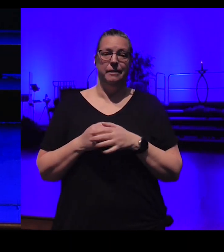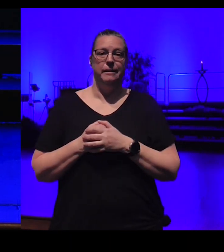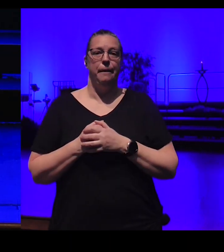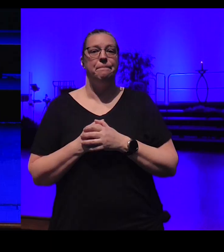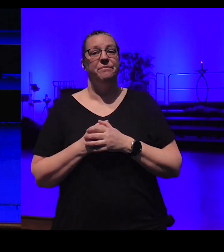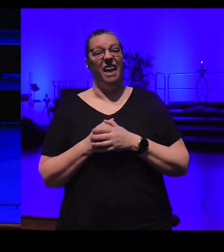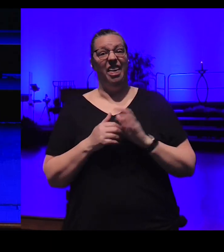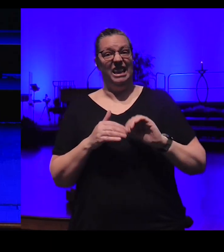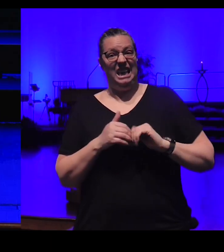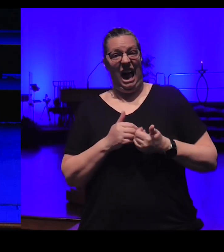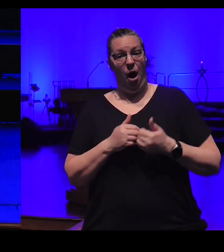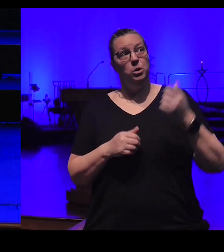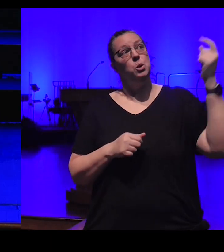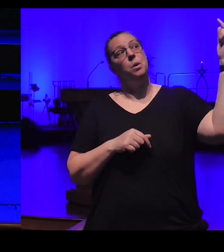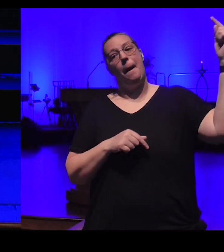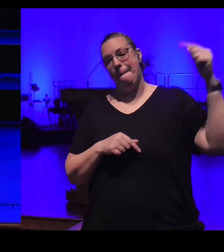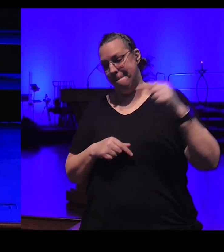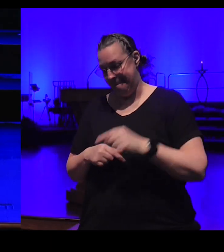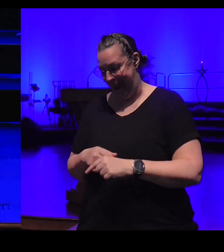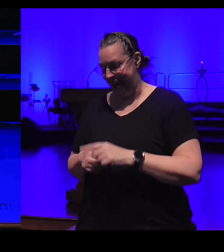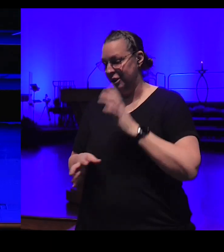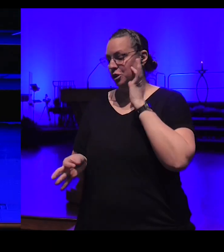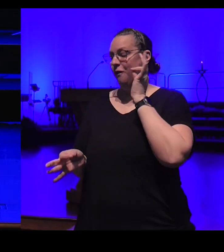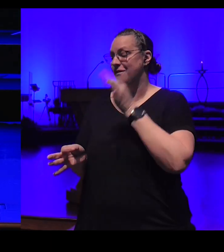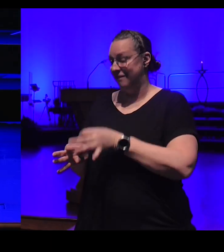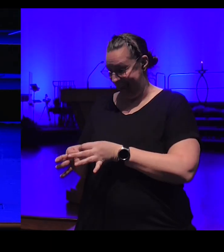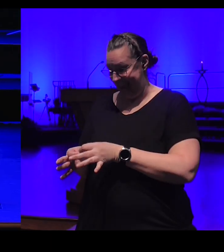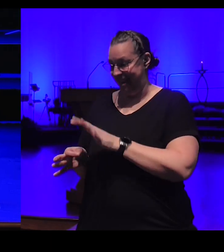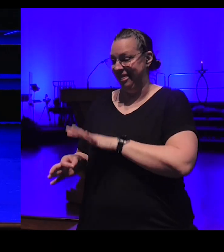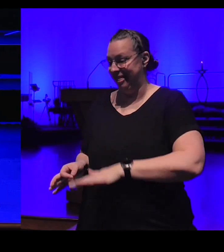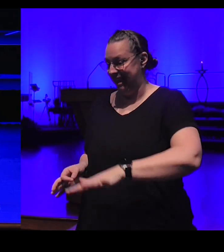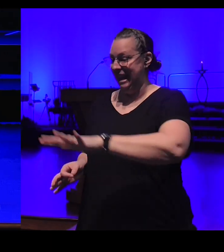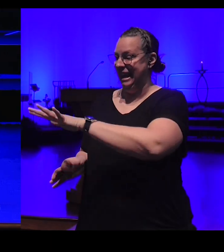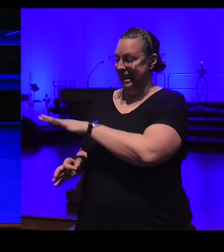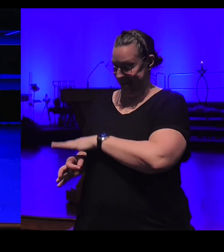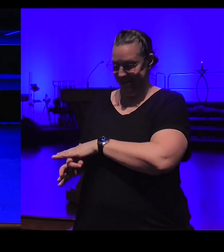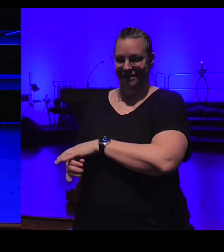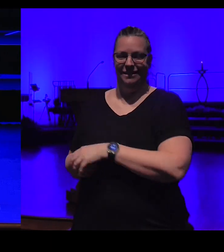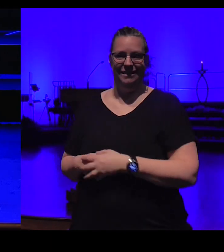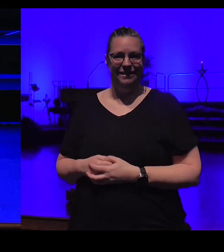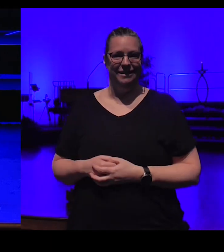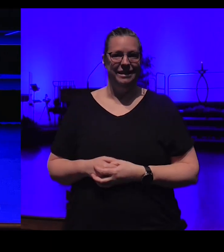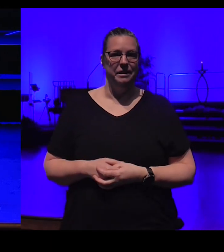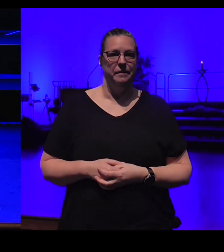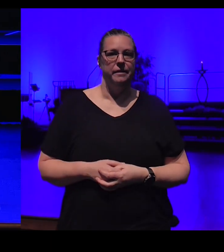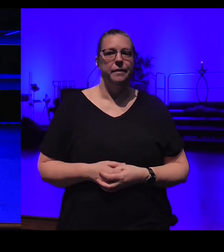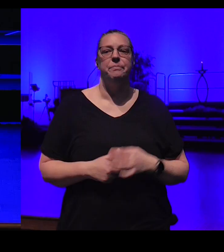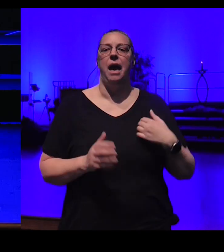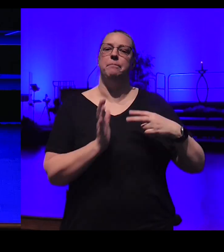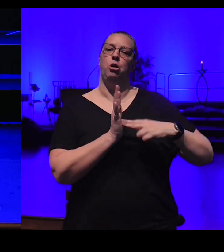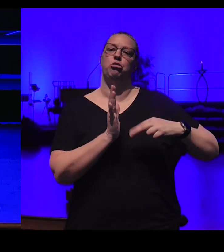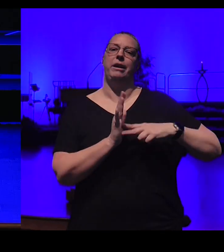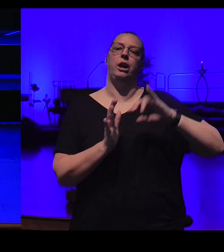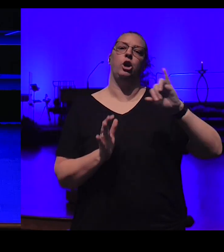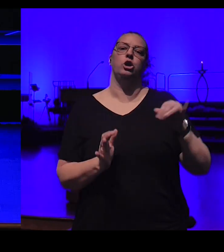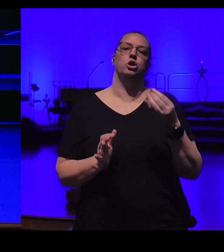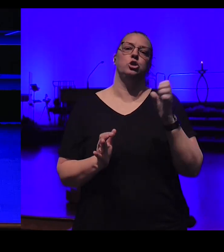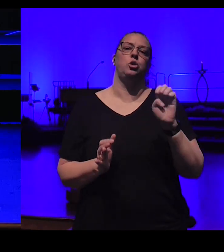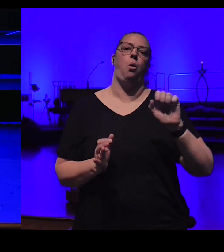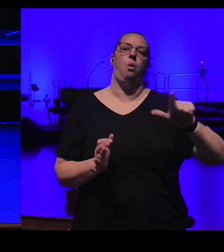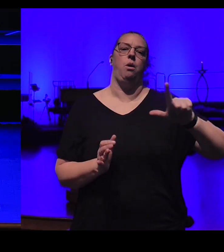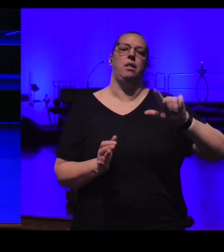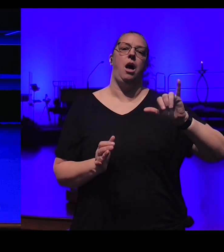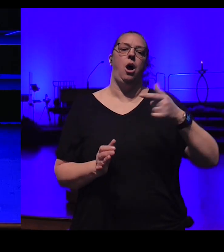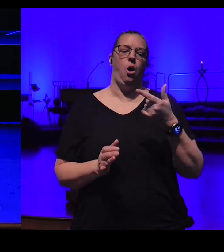That is how we get back to faith in the midst of. You know, I've been reading Joel Goldsmith's book, The Foundation